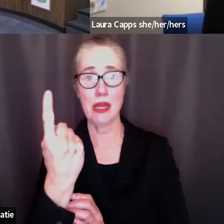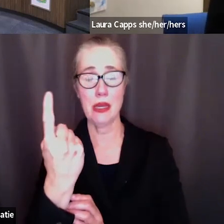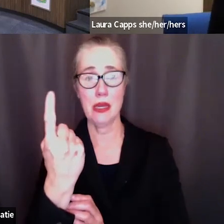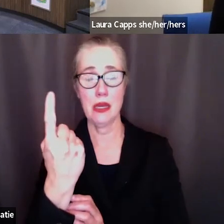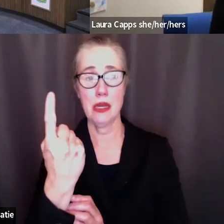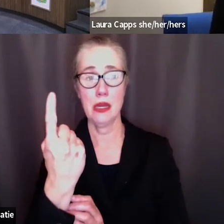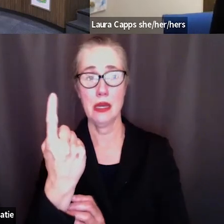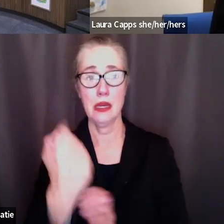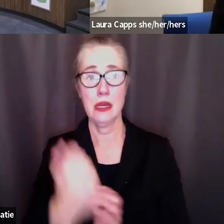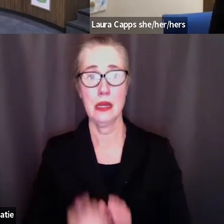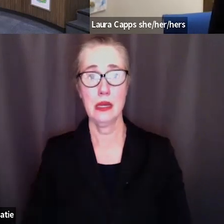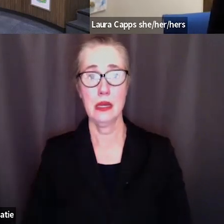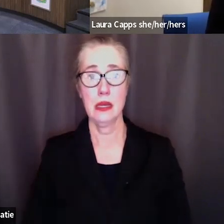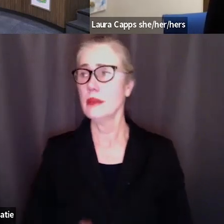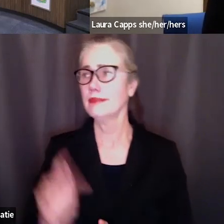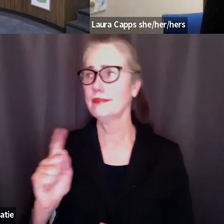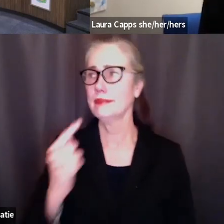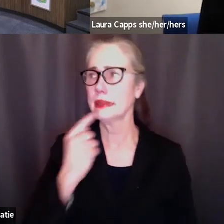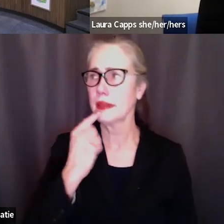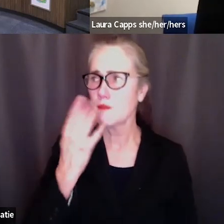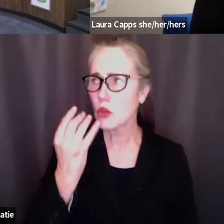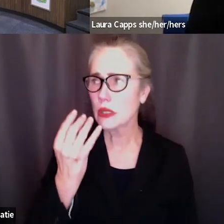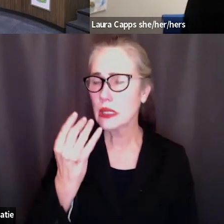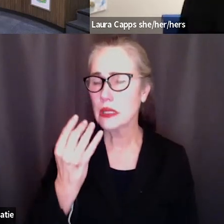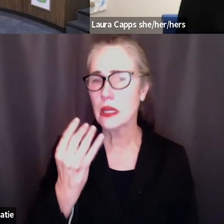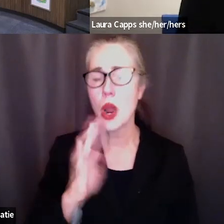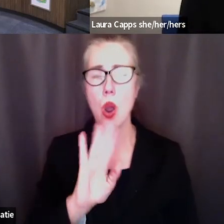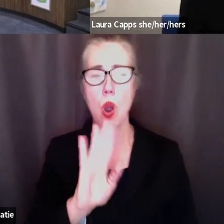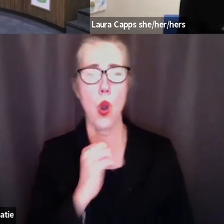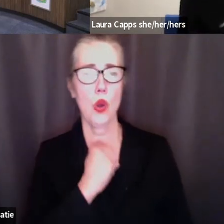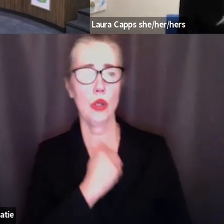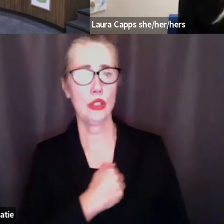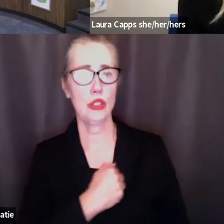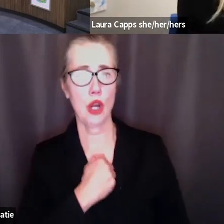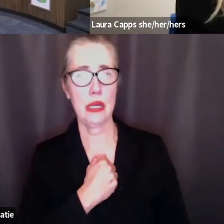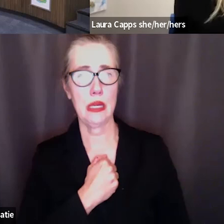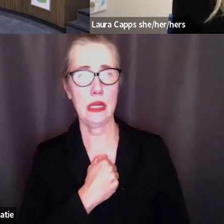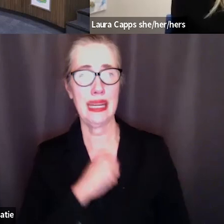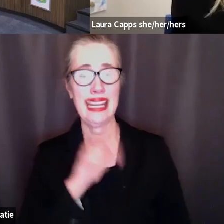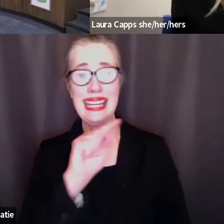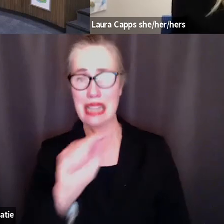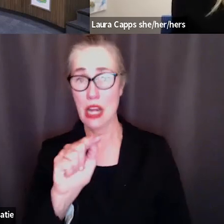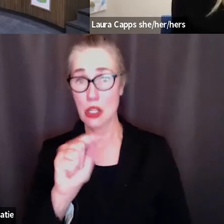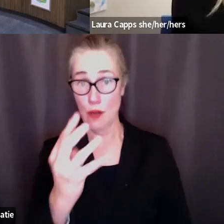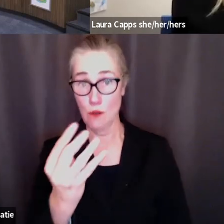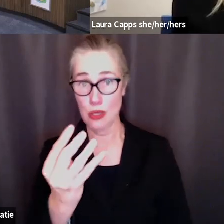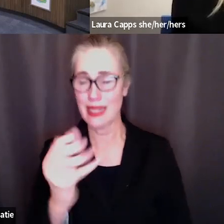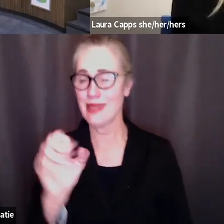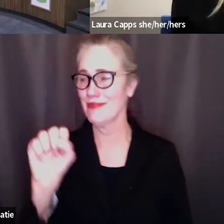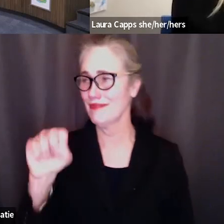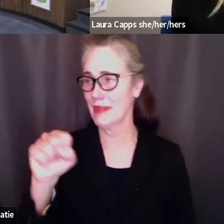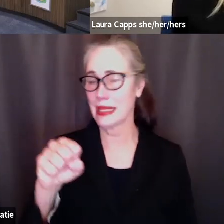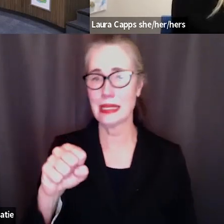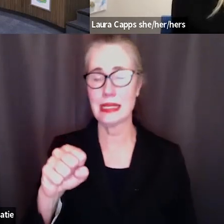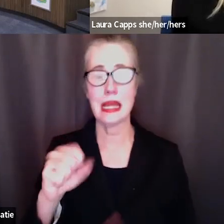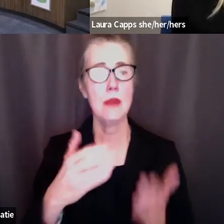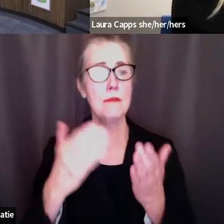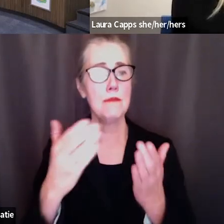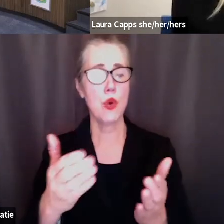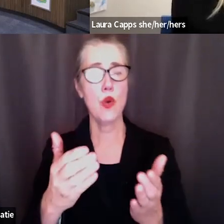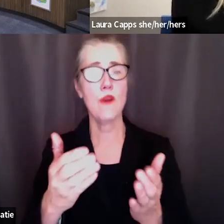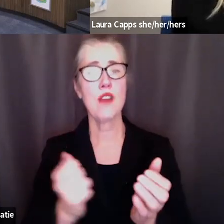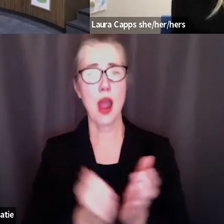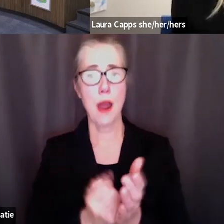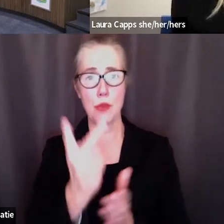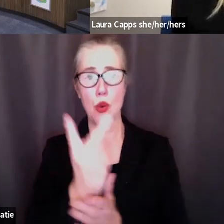uh 14. okay i'm sorry dash 14 yes move approval stipulate agreement